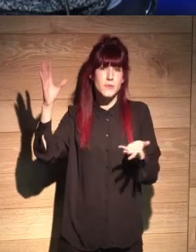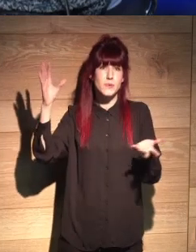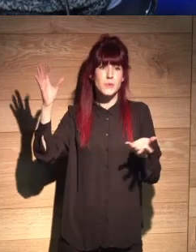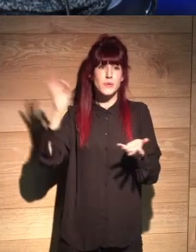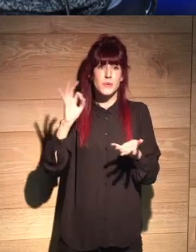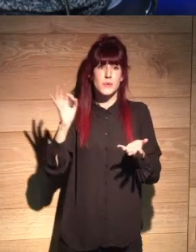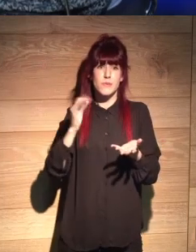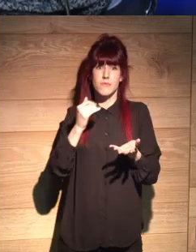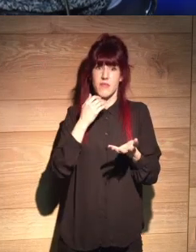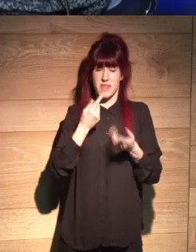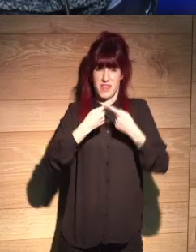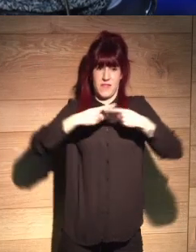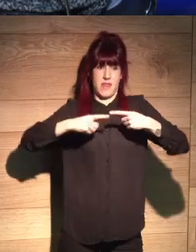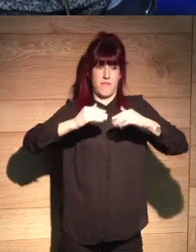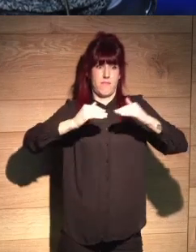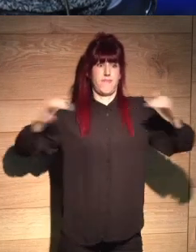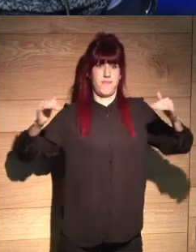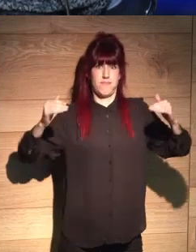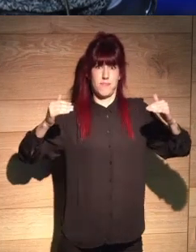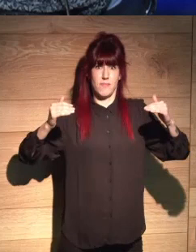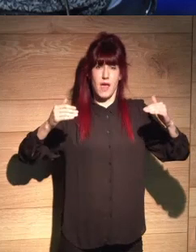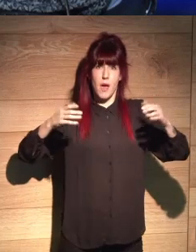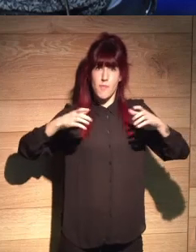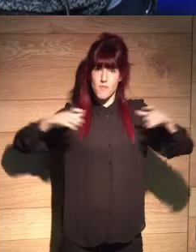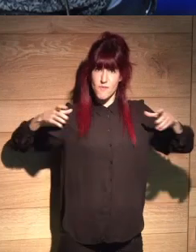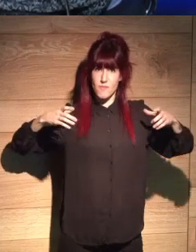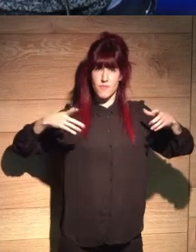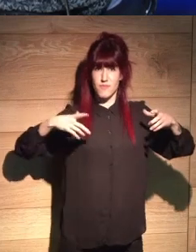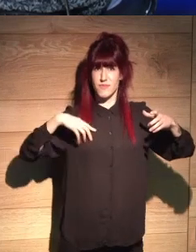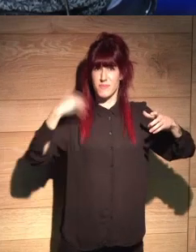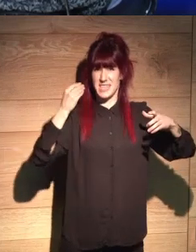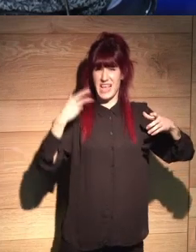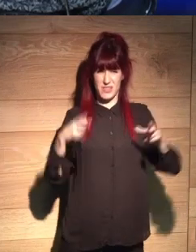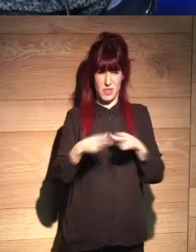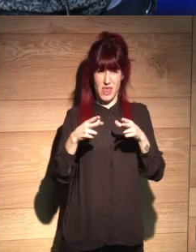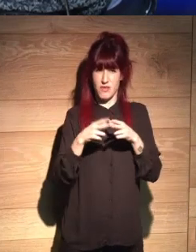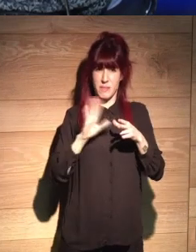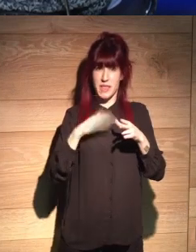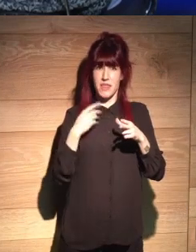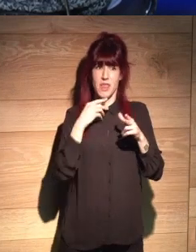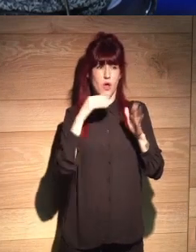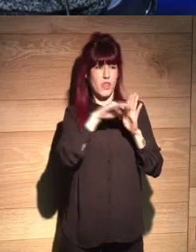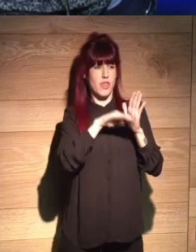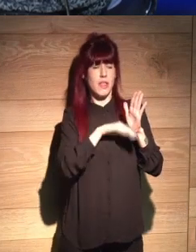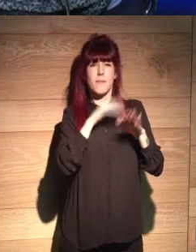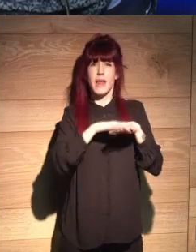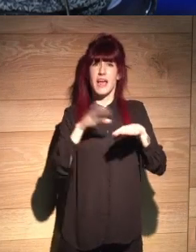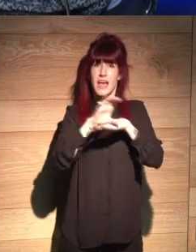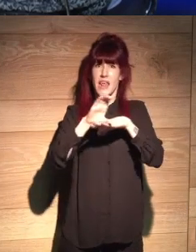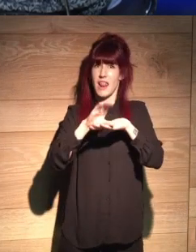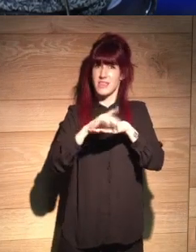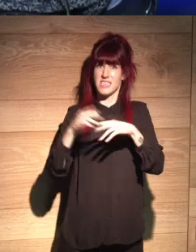I don't know. When there's such a huge difference, do you think it's just because society